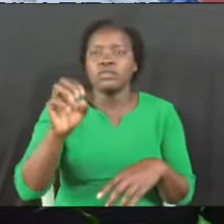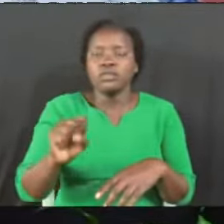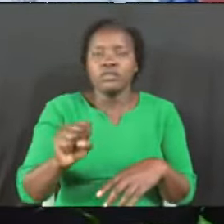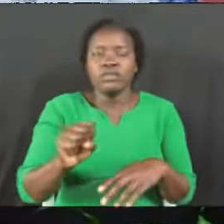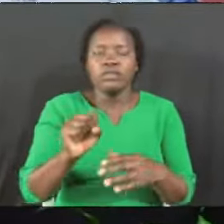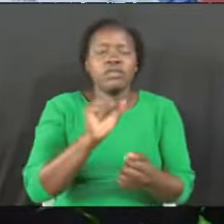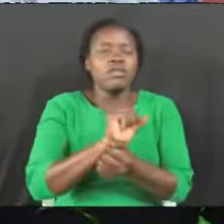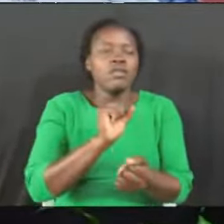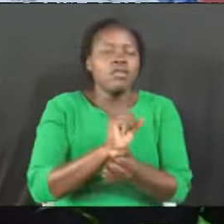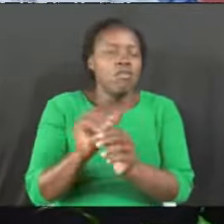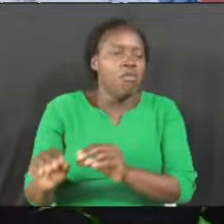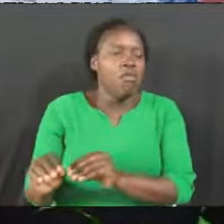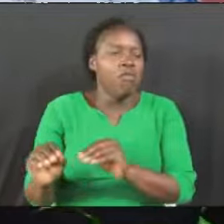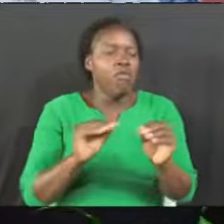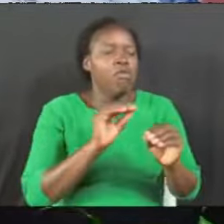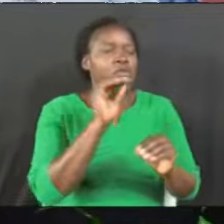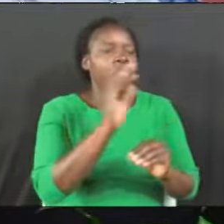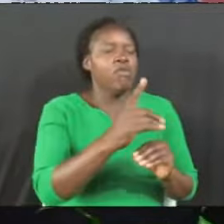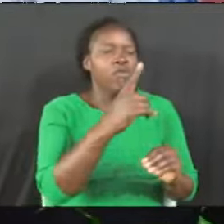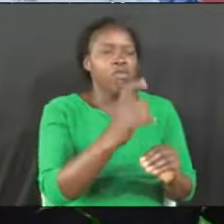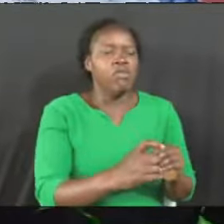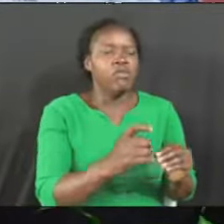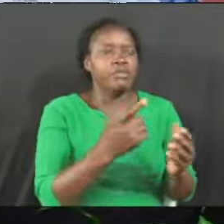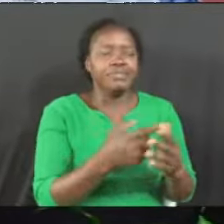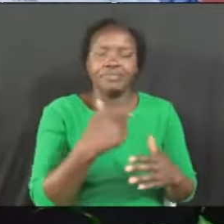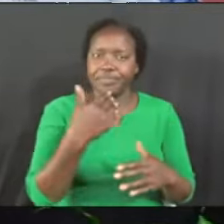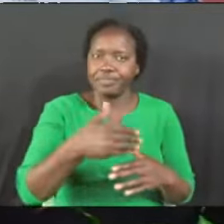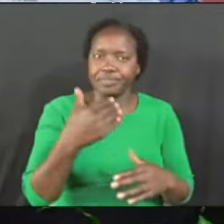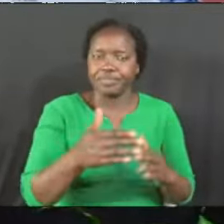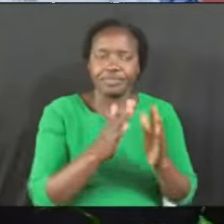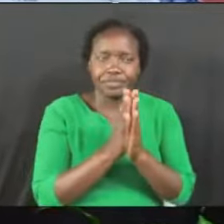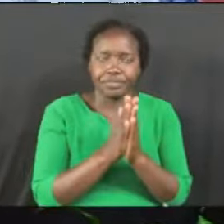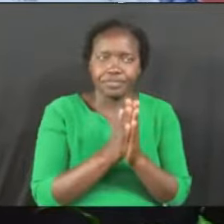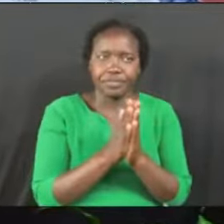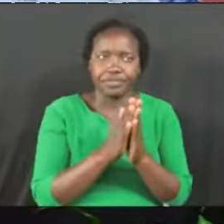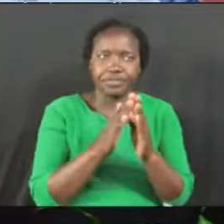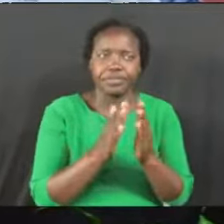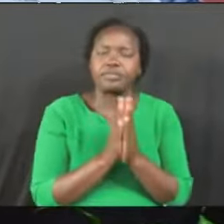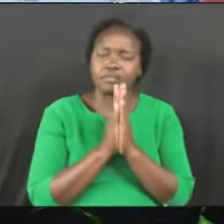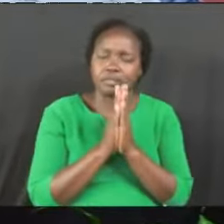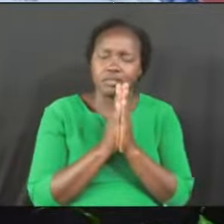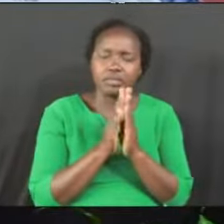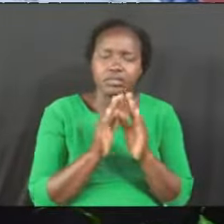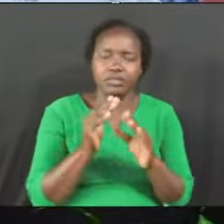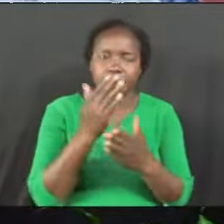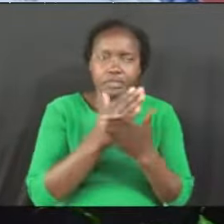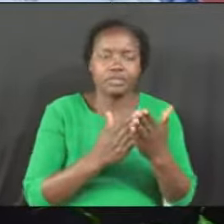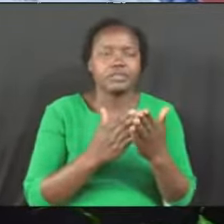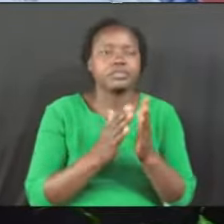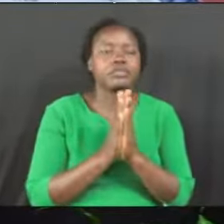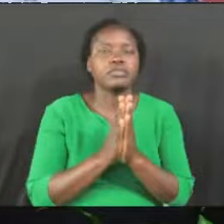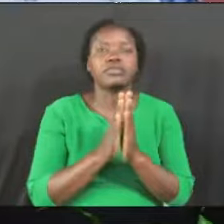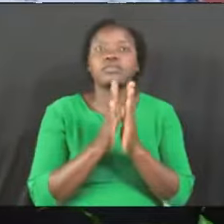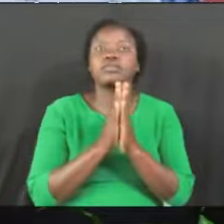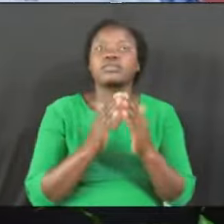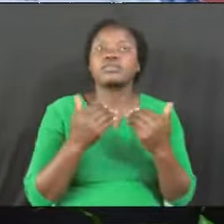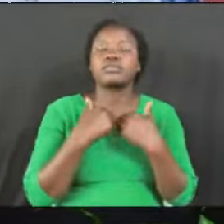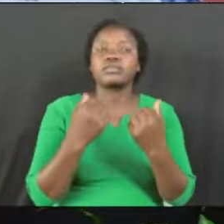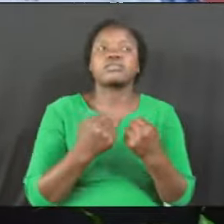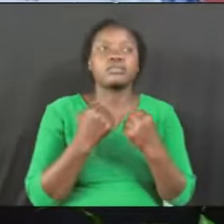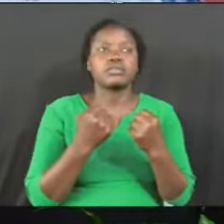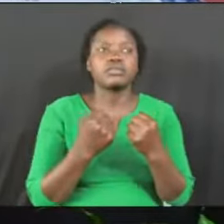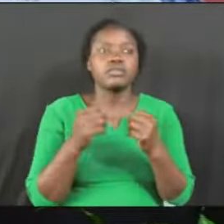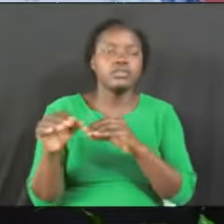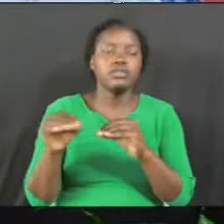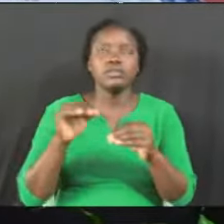prison, but a constant prayer is being made, because prayer still has power to